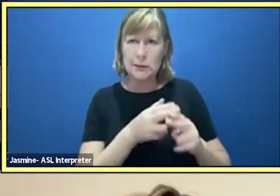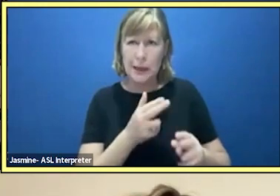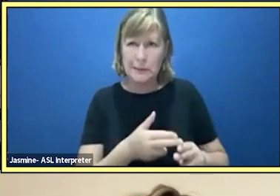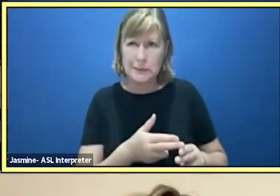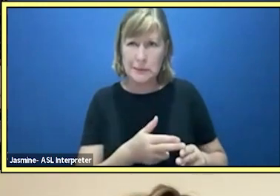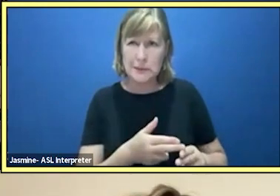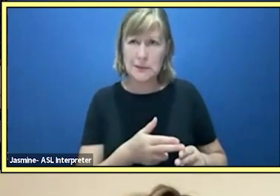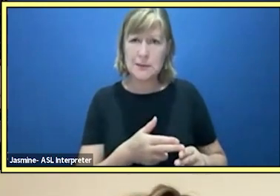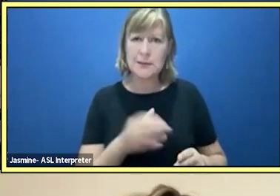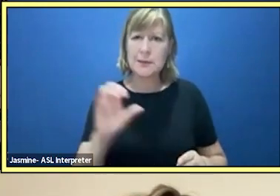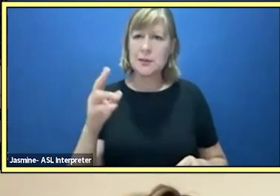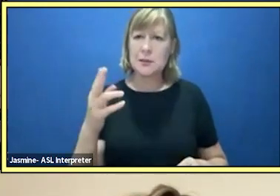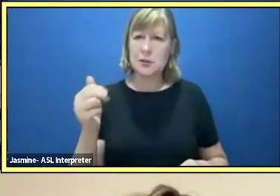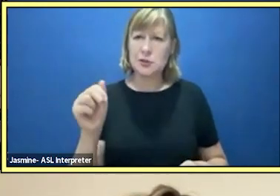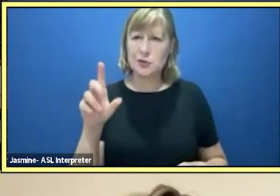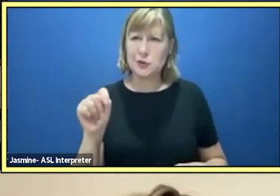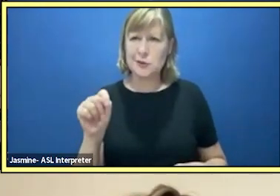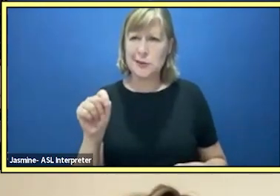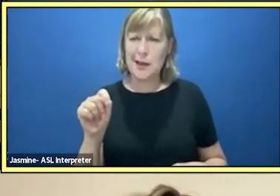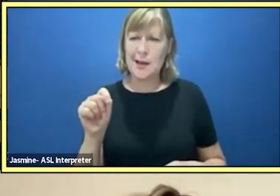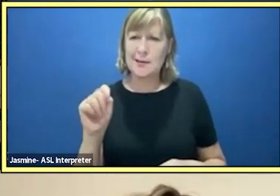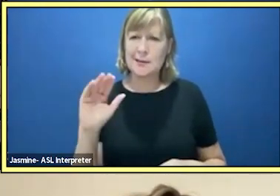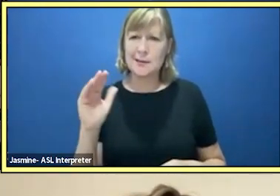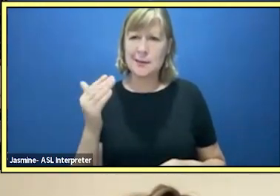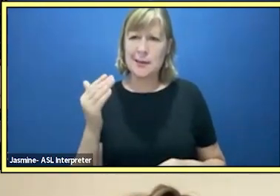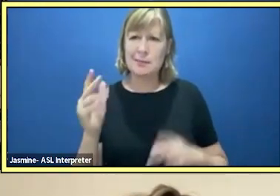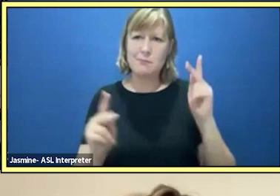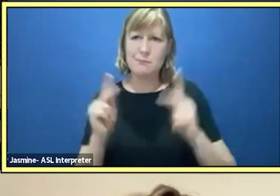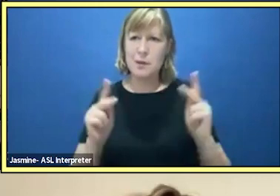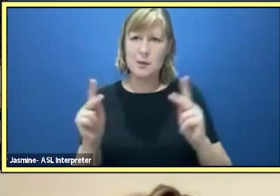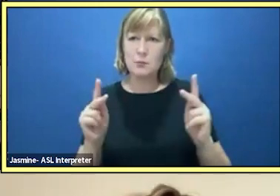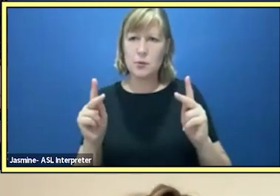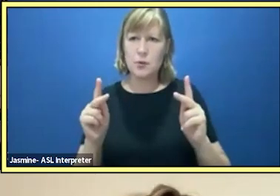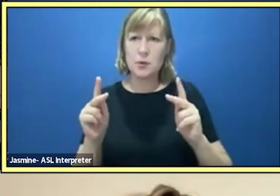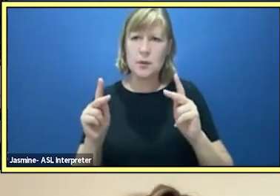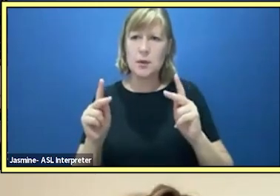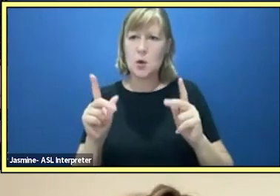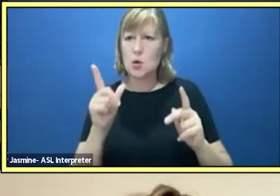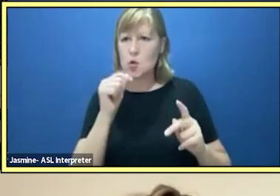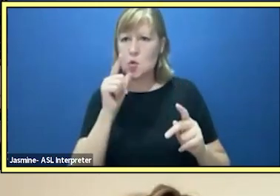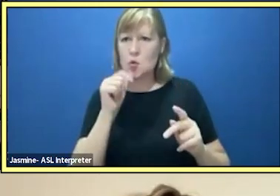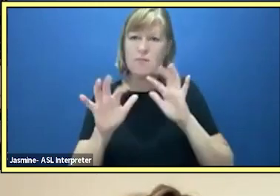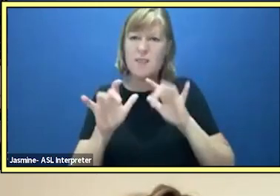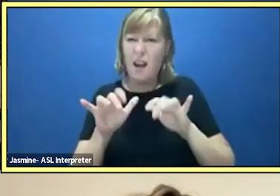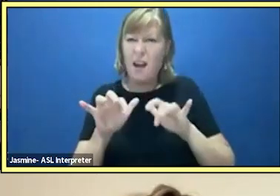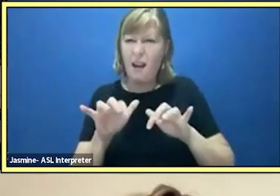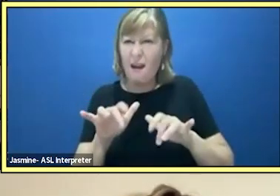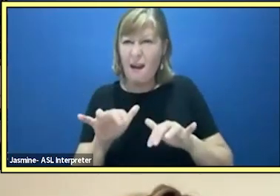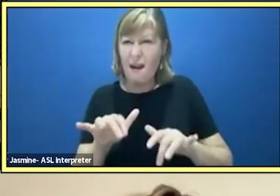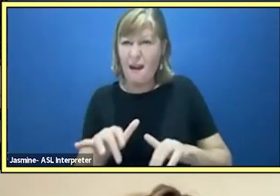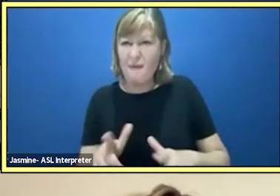types the fastest gets in there. And there's some people that don't type or read and write. So sure, we can do it that way. That works.